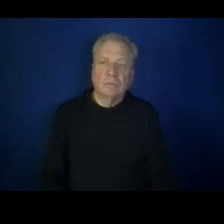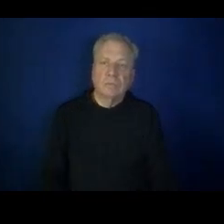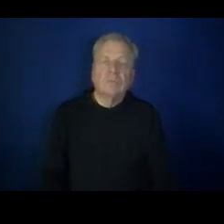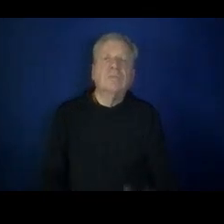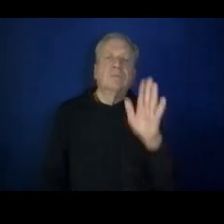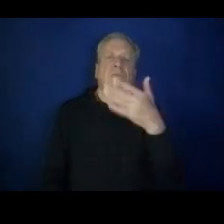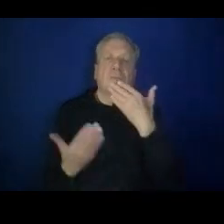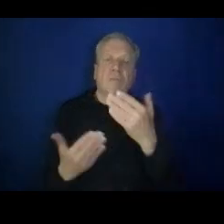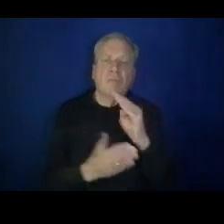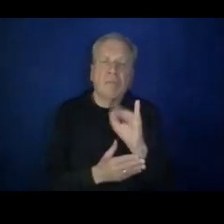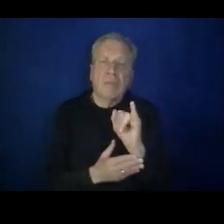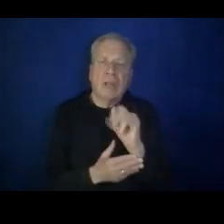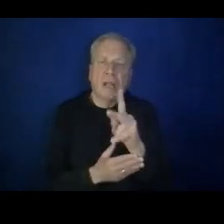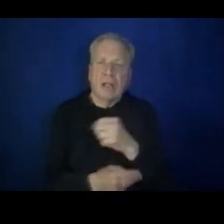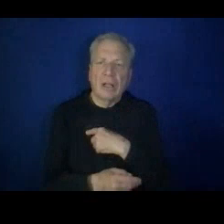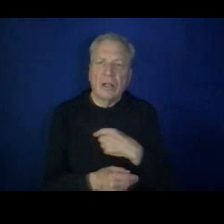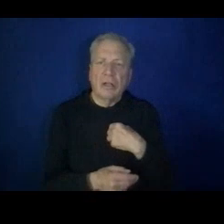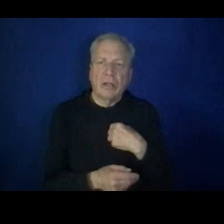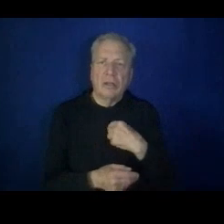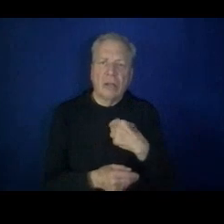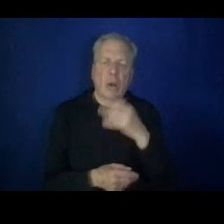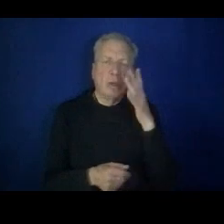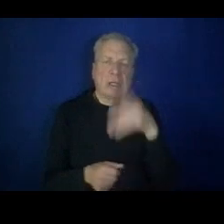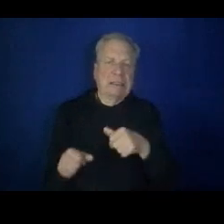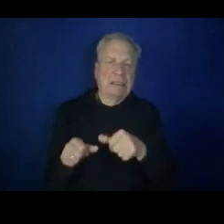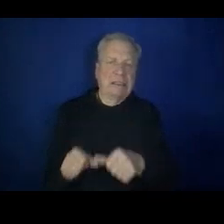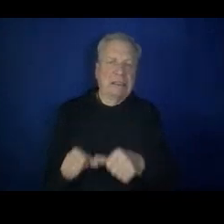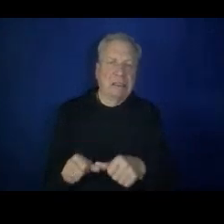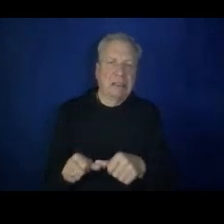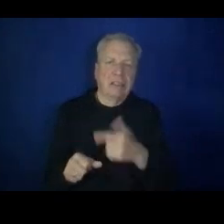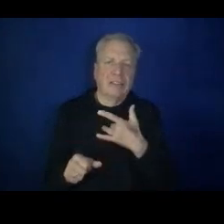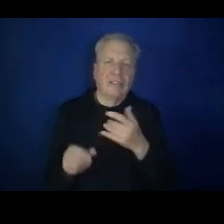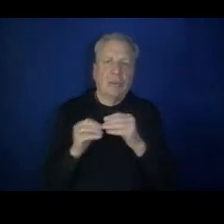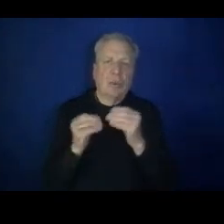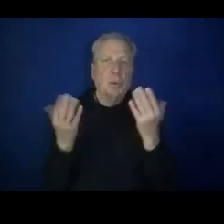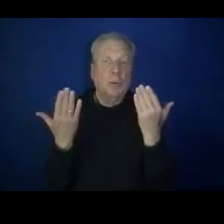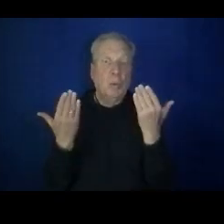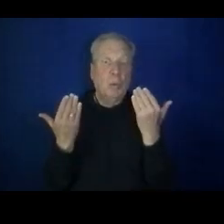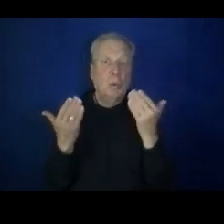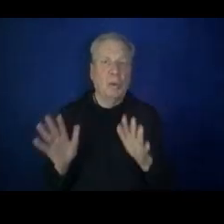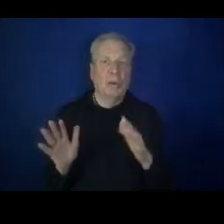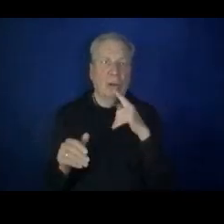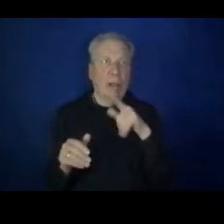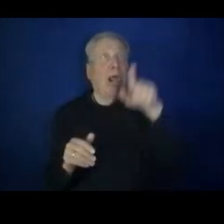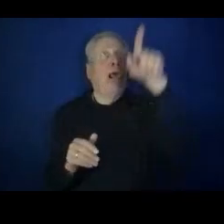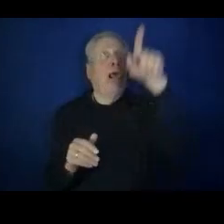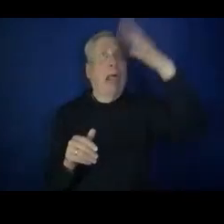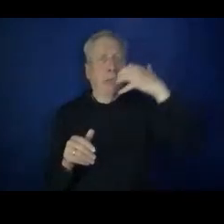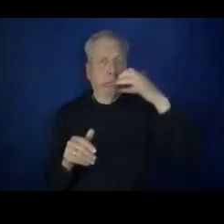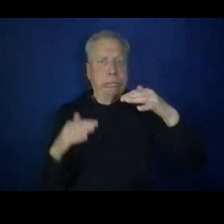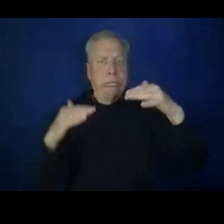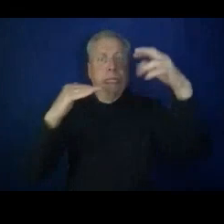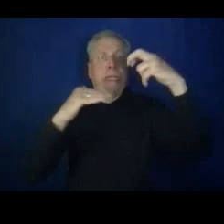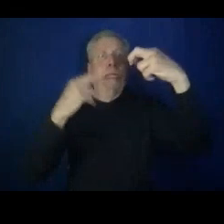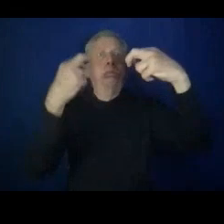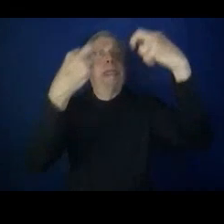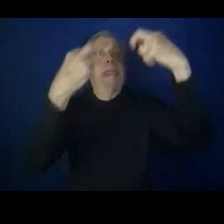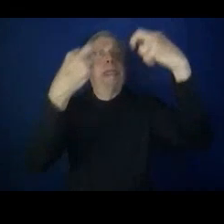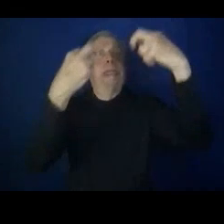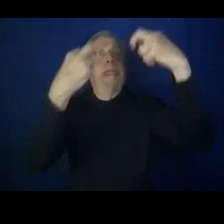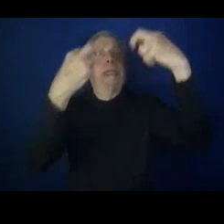Thanks, Mike. We're ready. I'm going to stay down here. It feels safer, a little cooler. It's kind of hot up there. We're going to